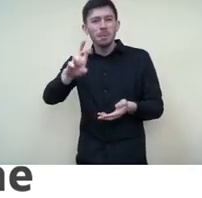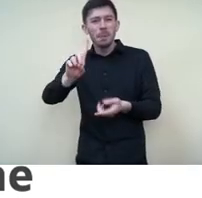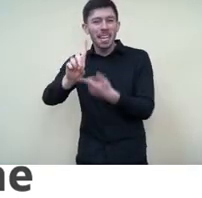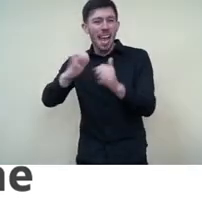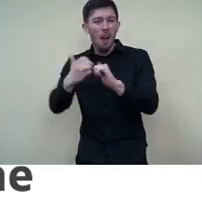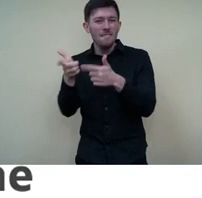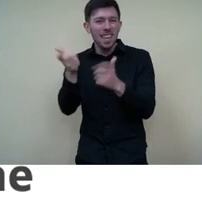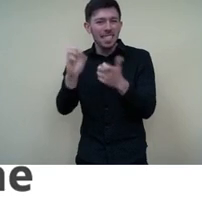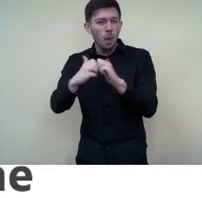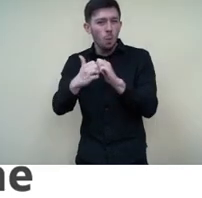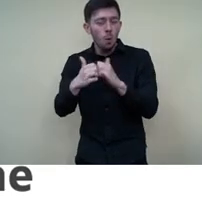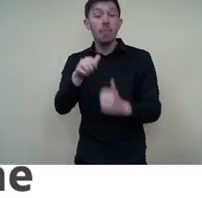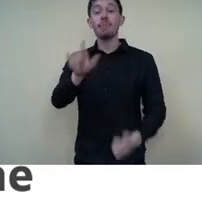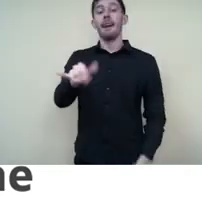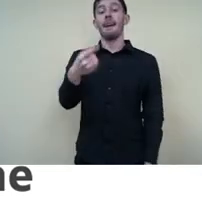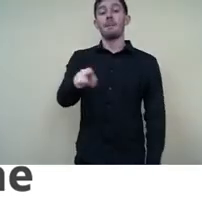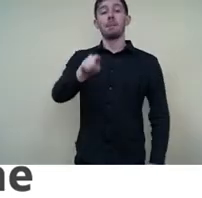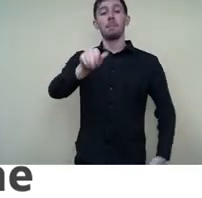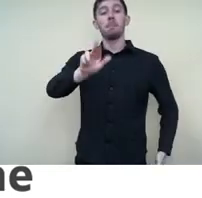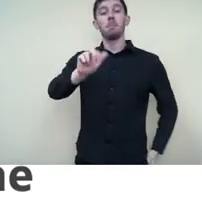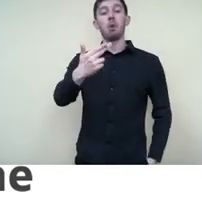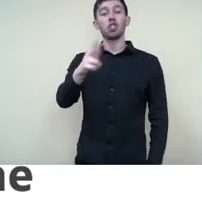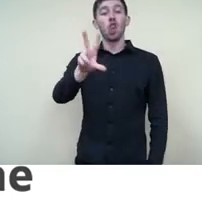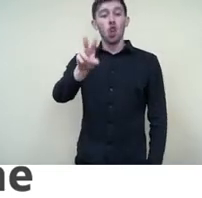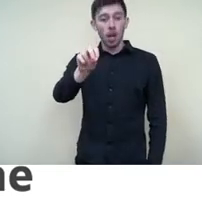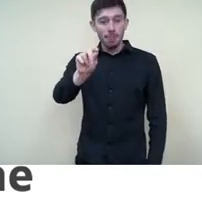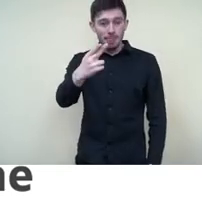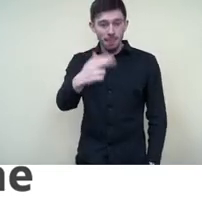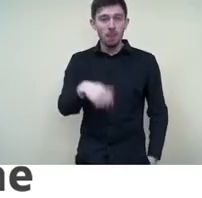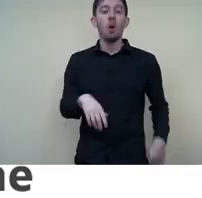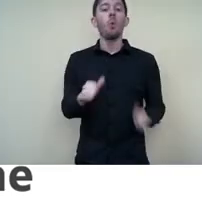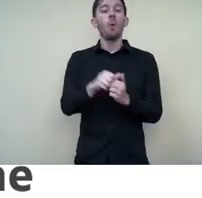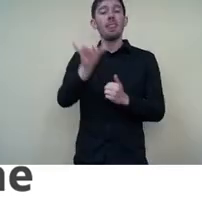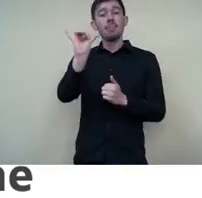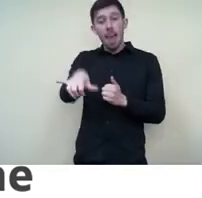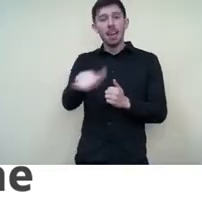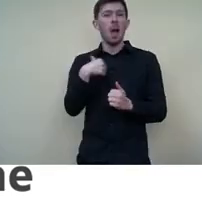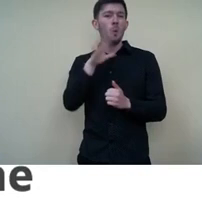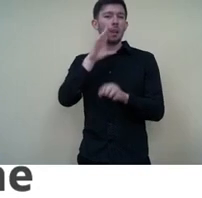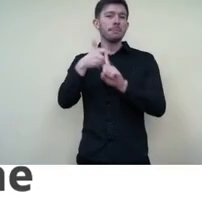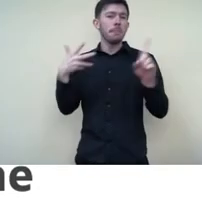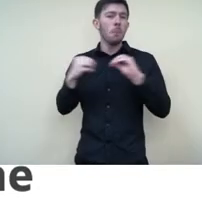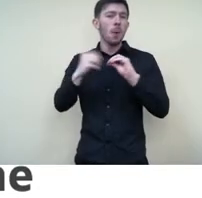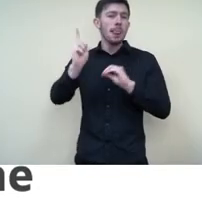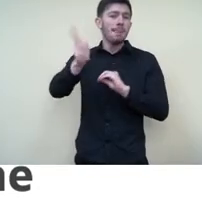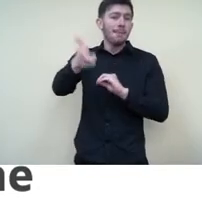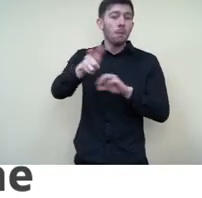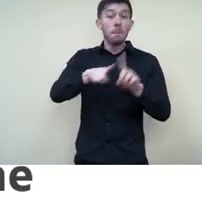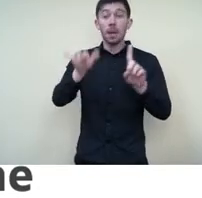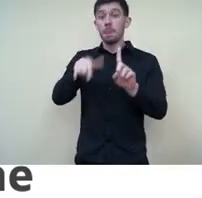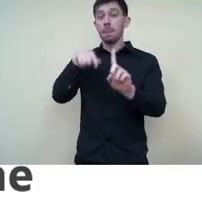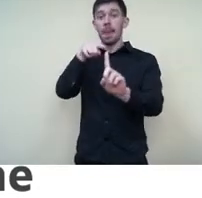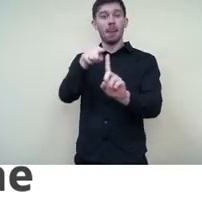fast? And so this happened in March 30th. And with Operation Warp Speed, I'll get into this later, but this really jump-started